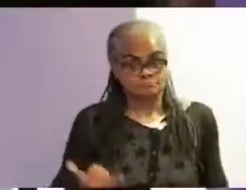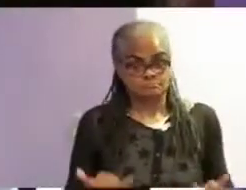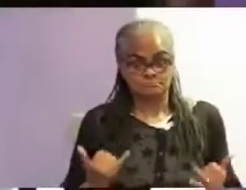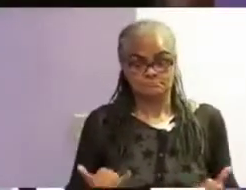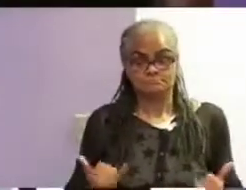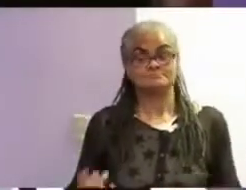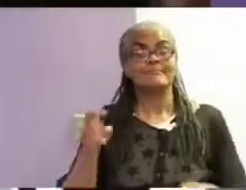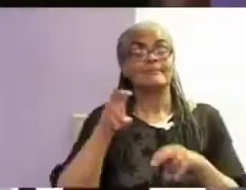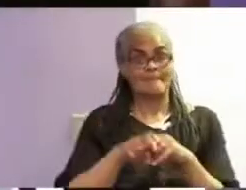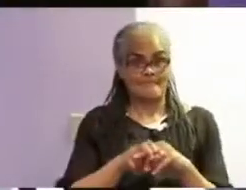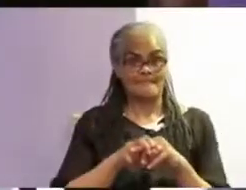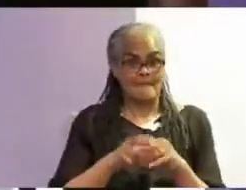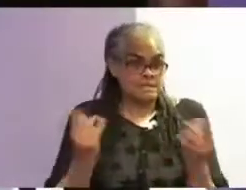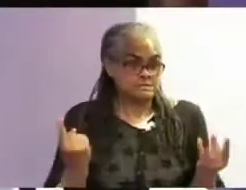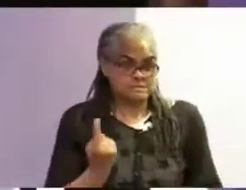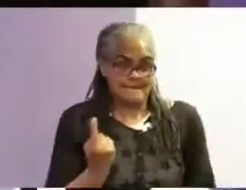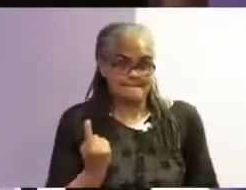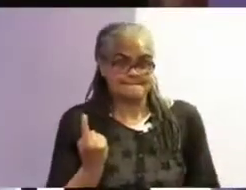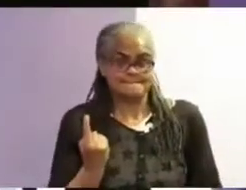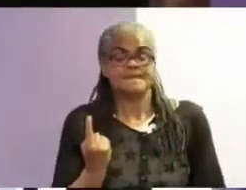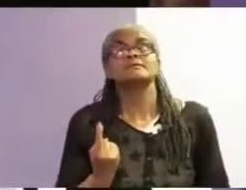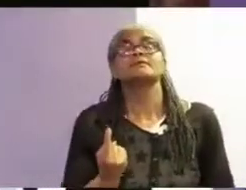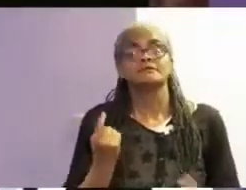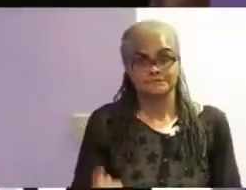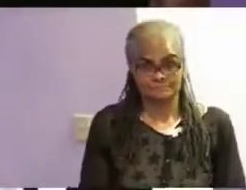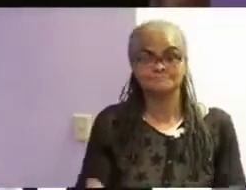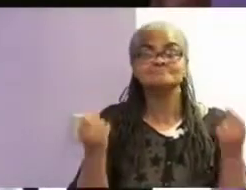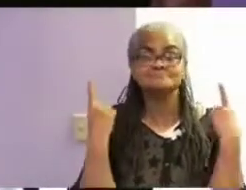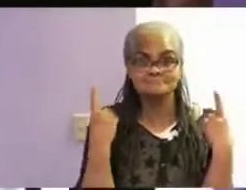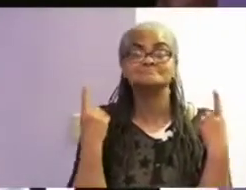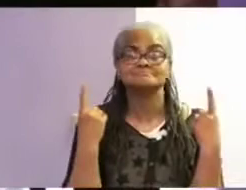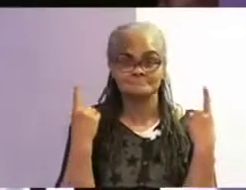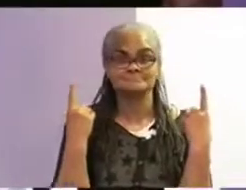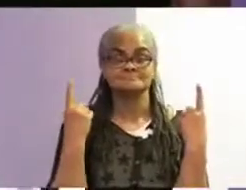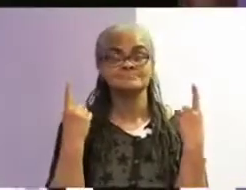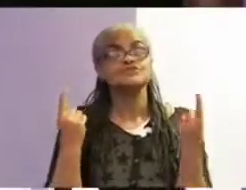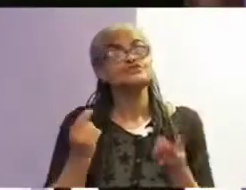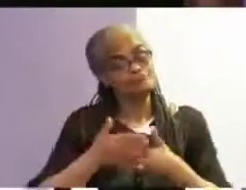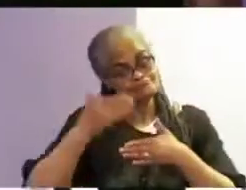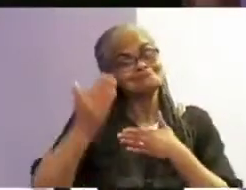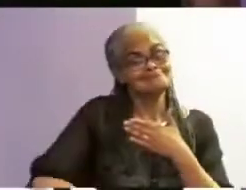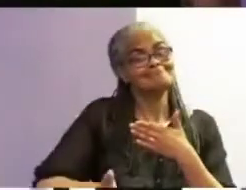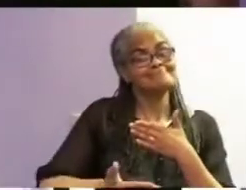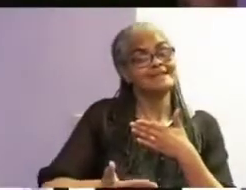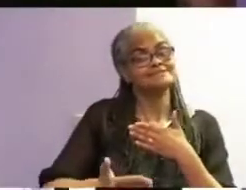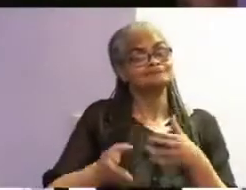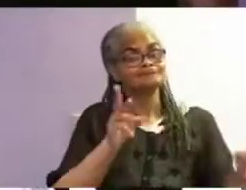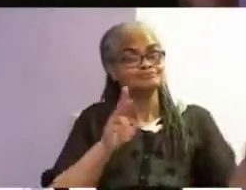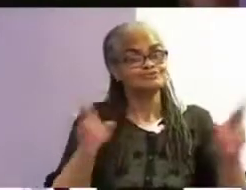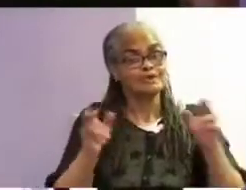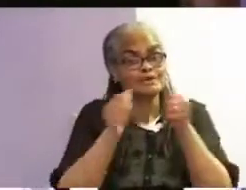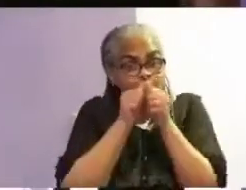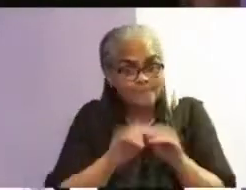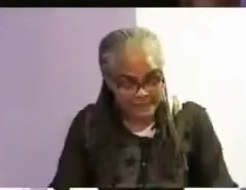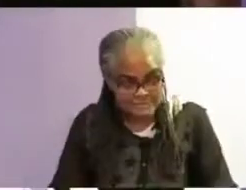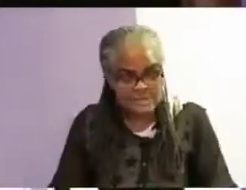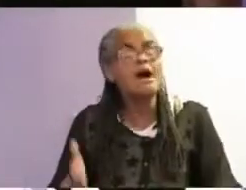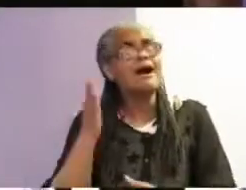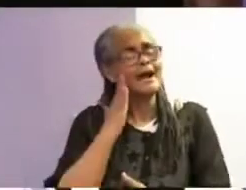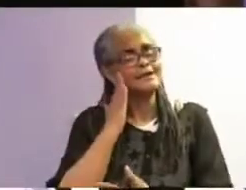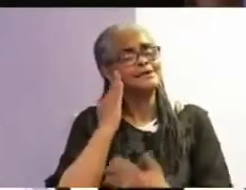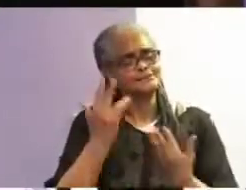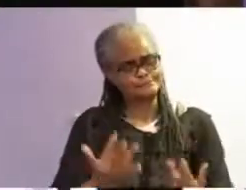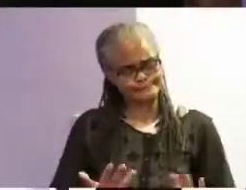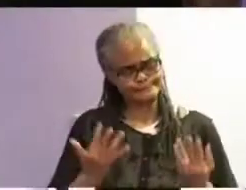need somebody in the house to realize that you're next in line for a blessing. I know you've been waiting for a mighty